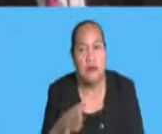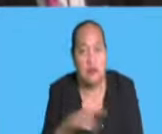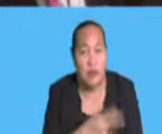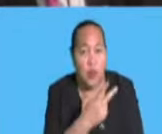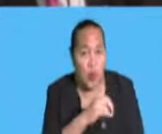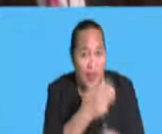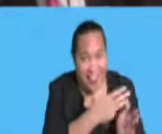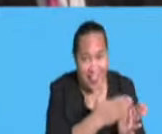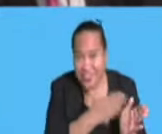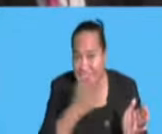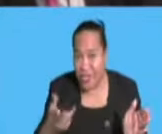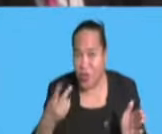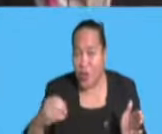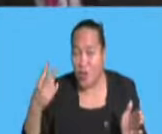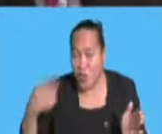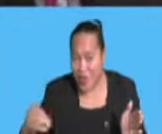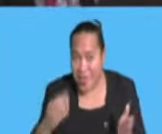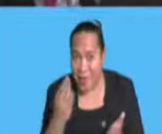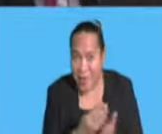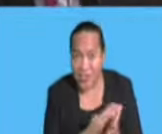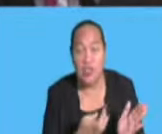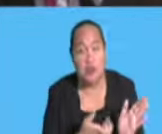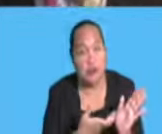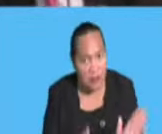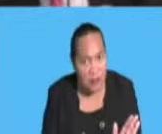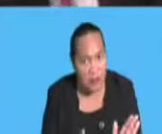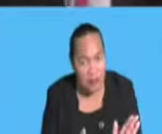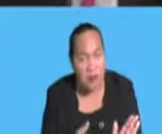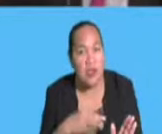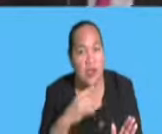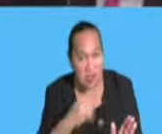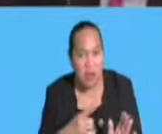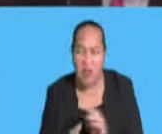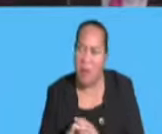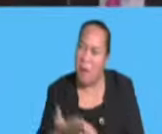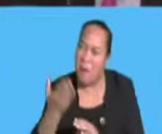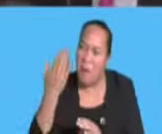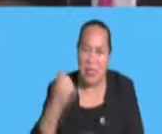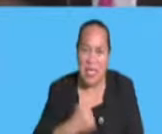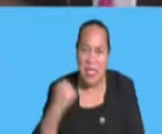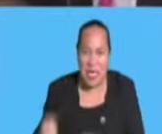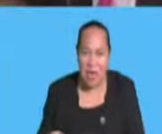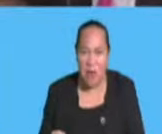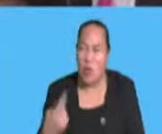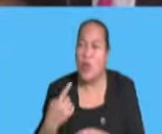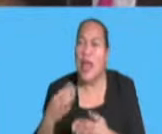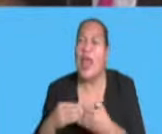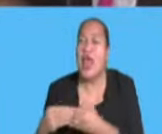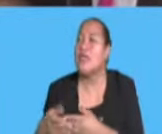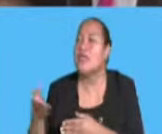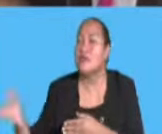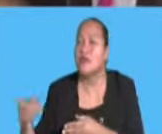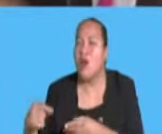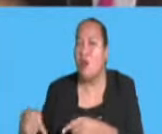budget further proves Fiji against the bust and ban years of the past governments, including those led by the Honourable Leader